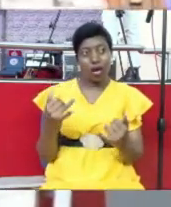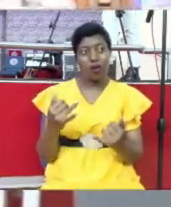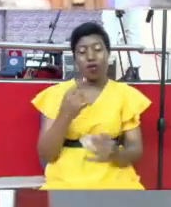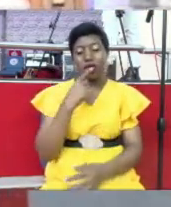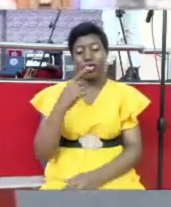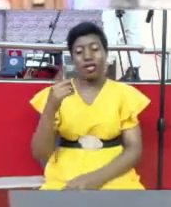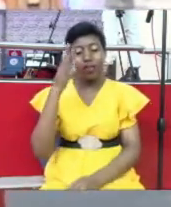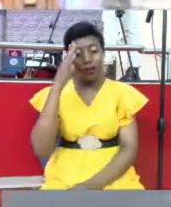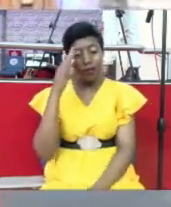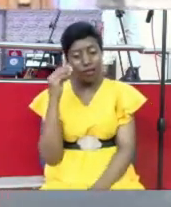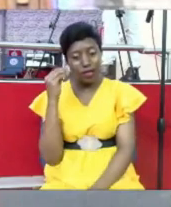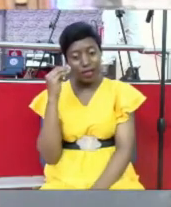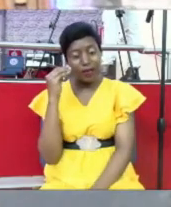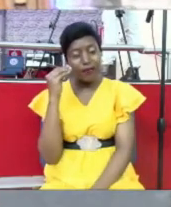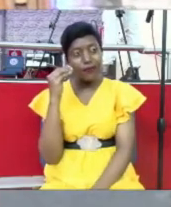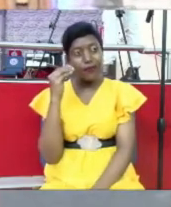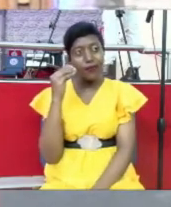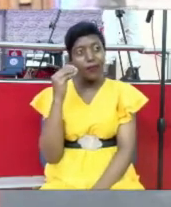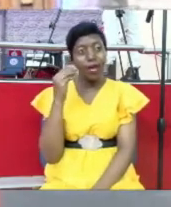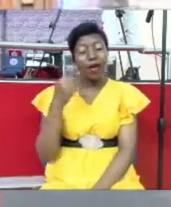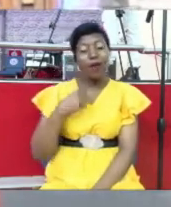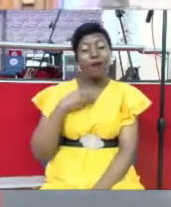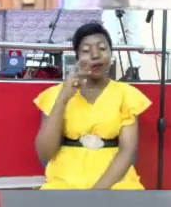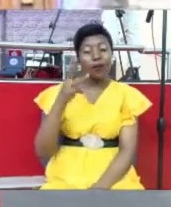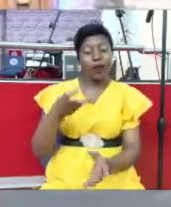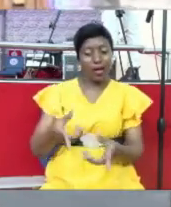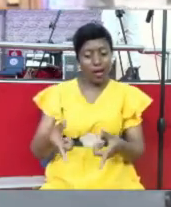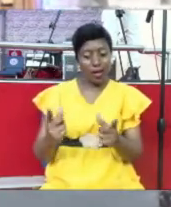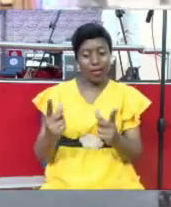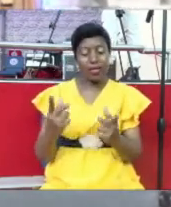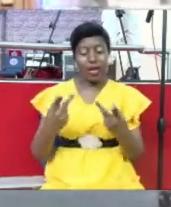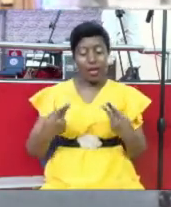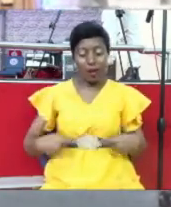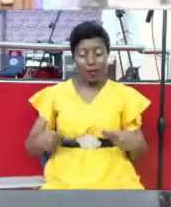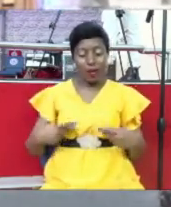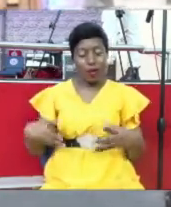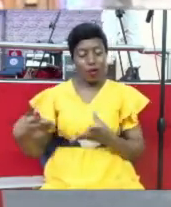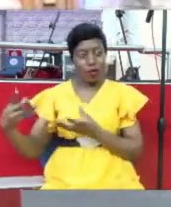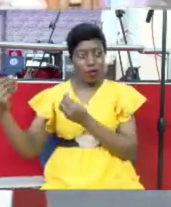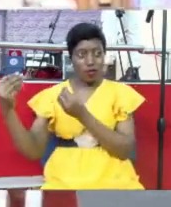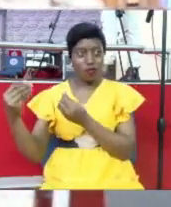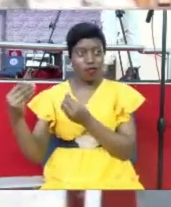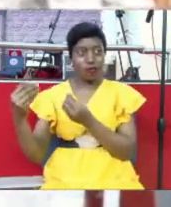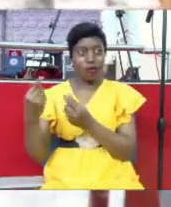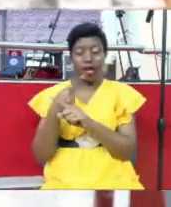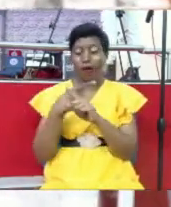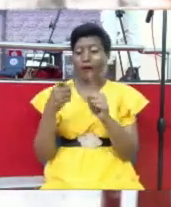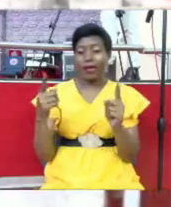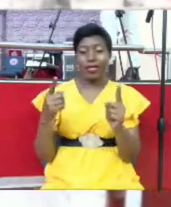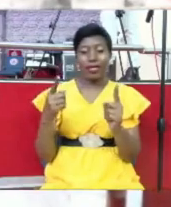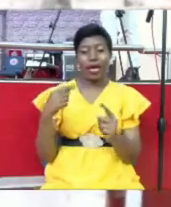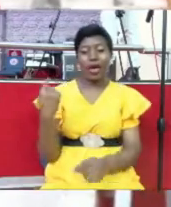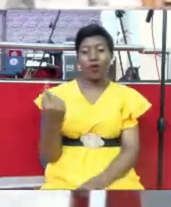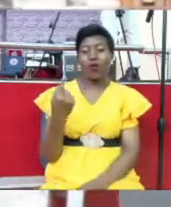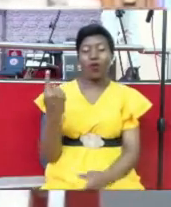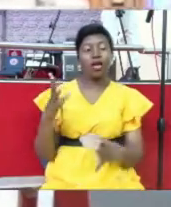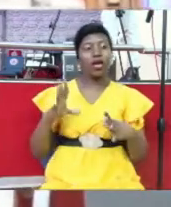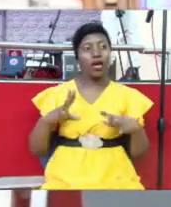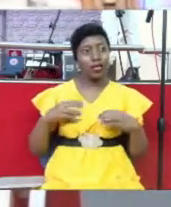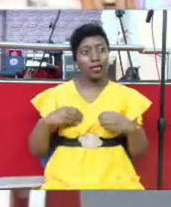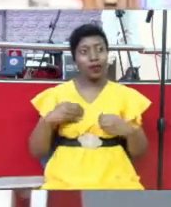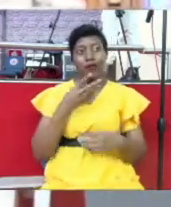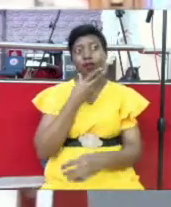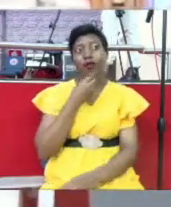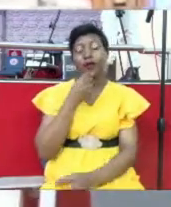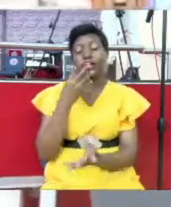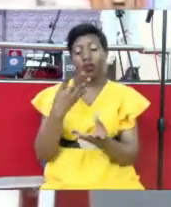anafika mahali anamwambia Musa, I will let them go, nitawaachilia waende, but I'll only allow the men to go. Lakini nitakubali tu